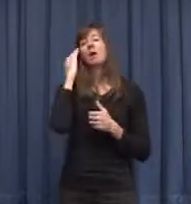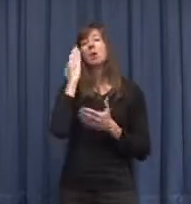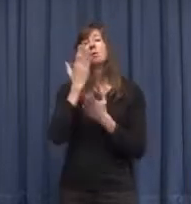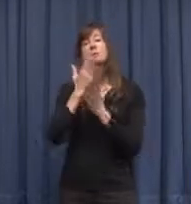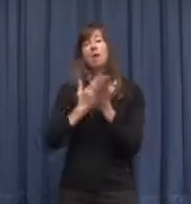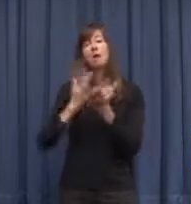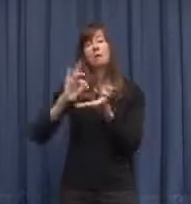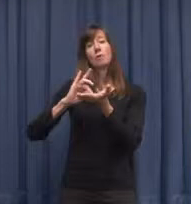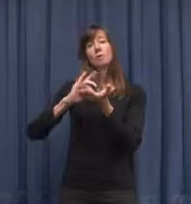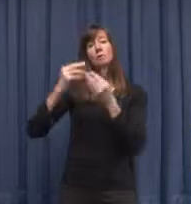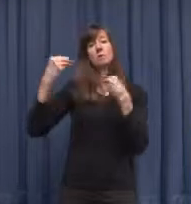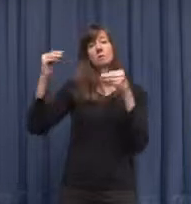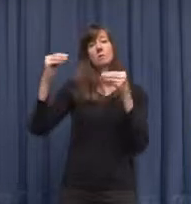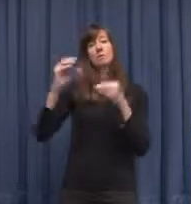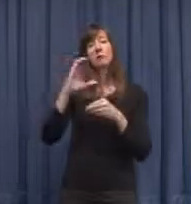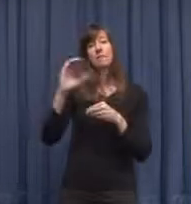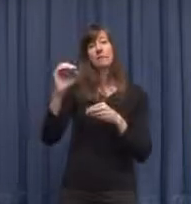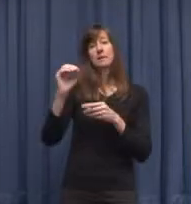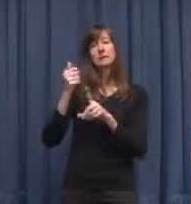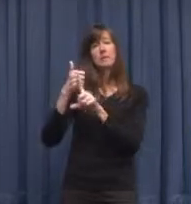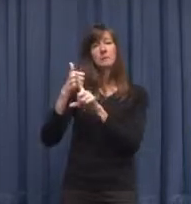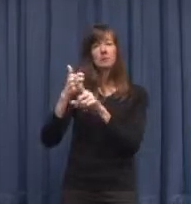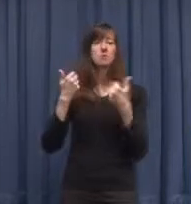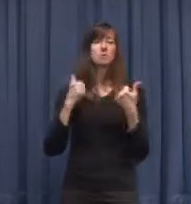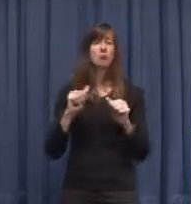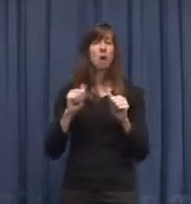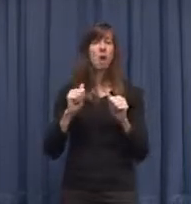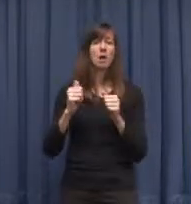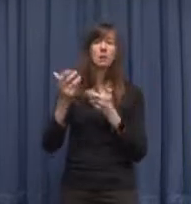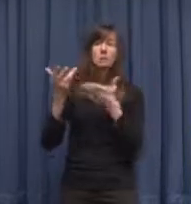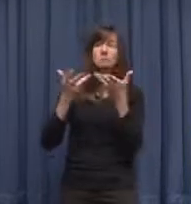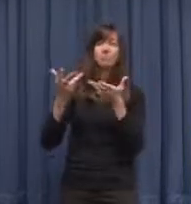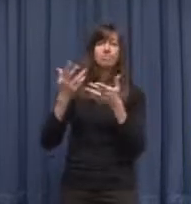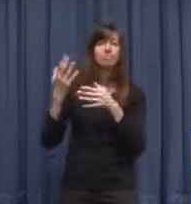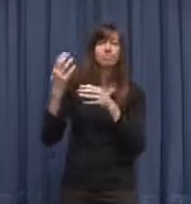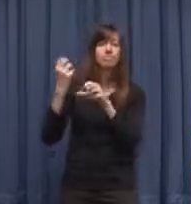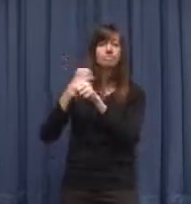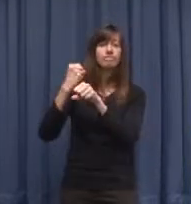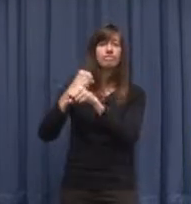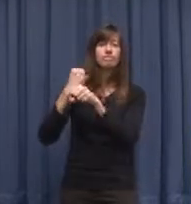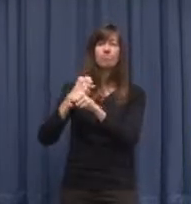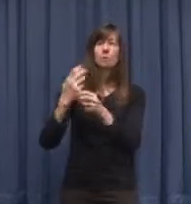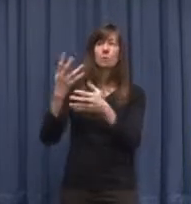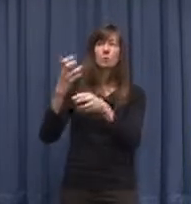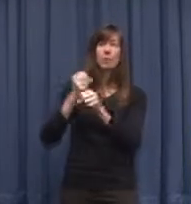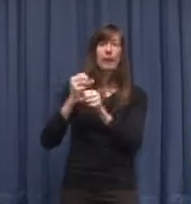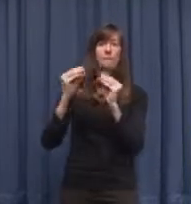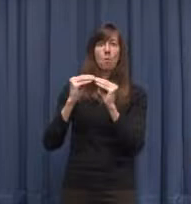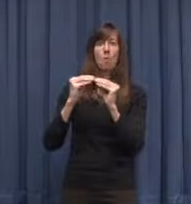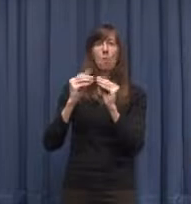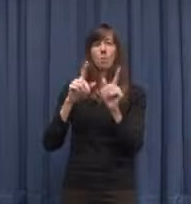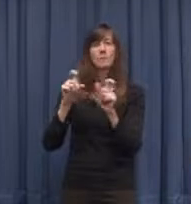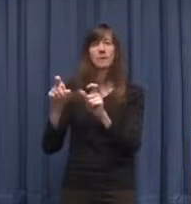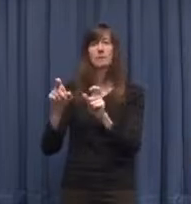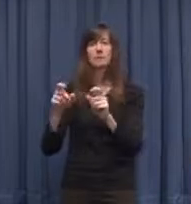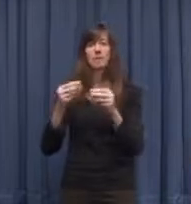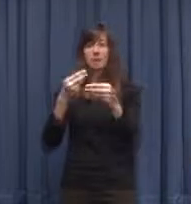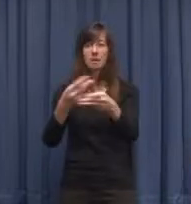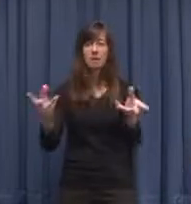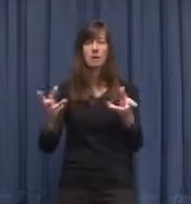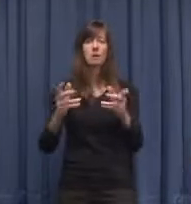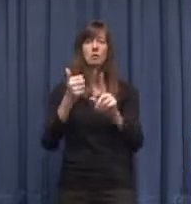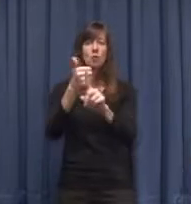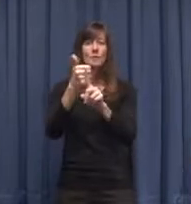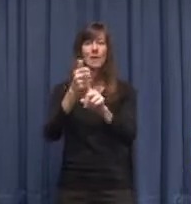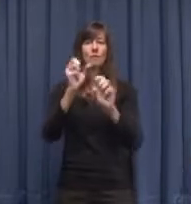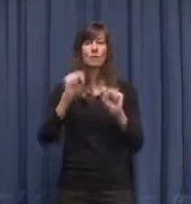as they can to get basically tests out that you could use at home yourself. The one caveat on these